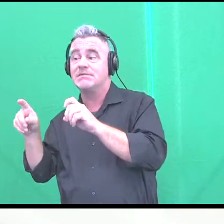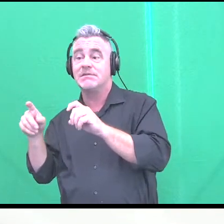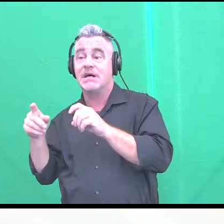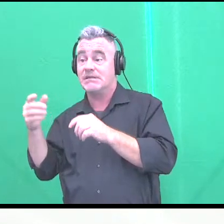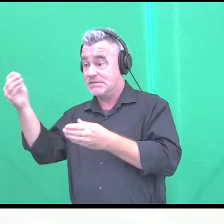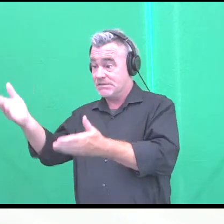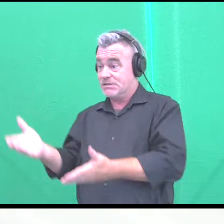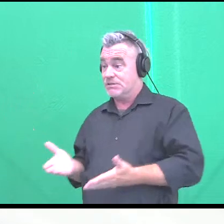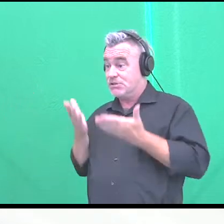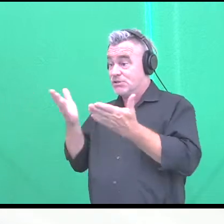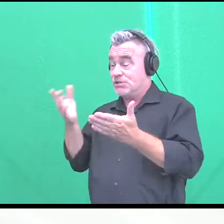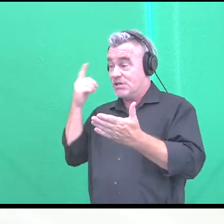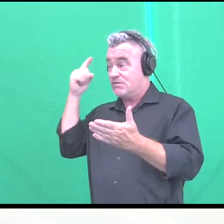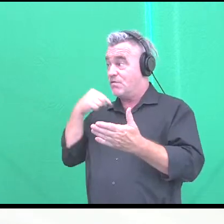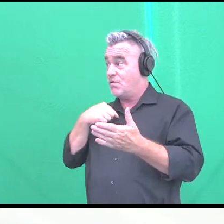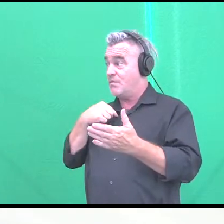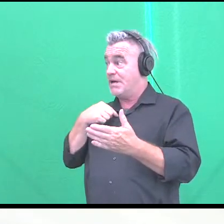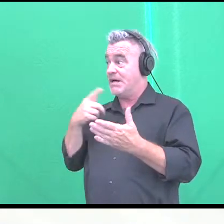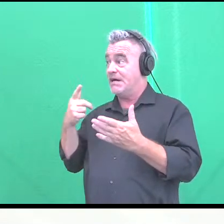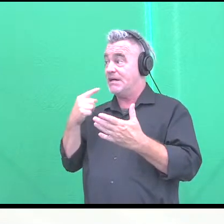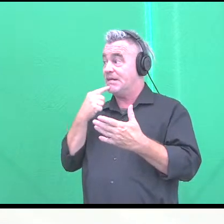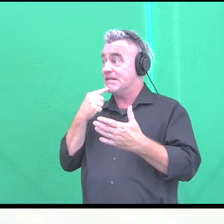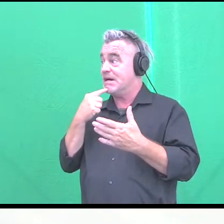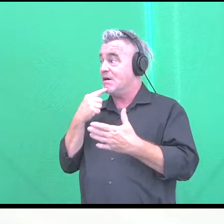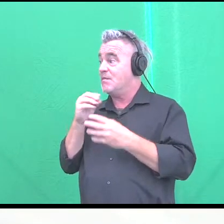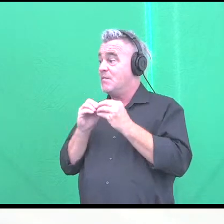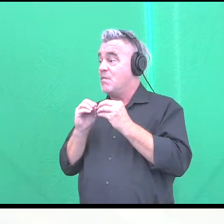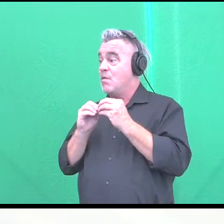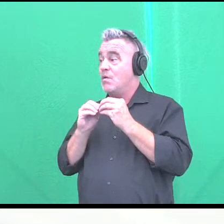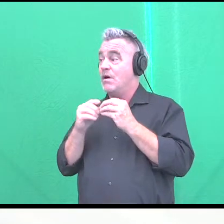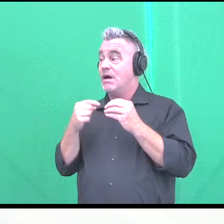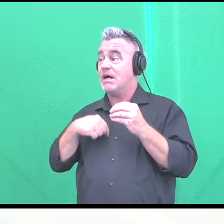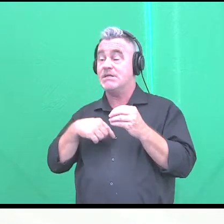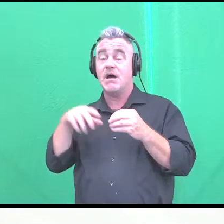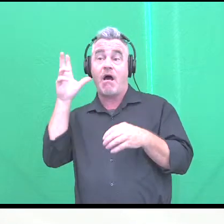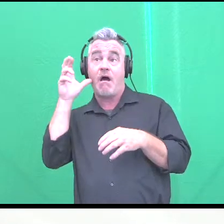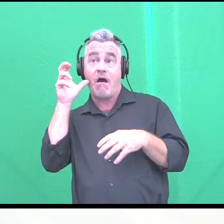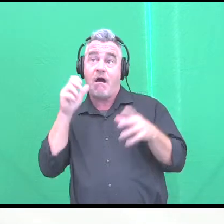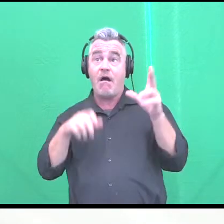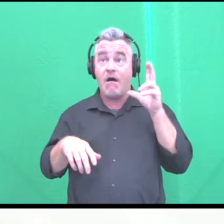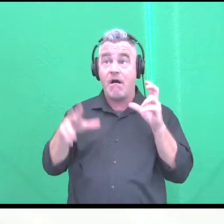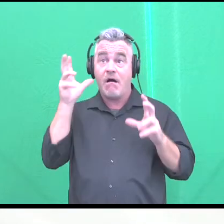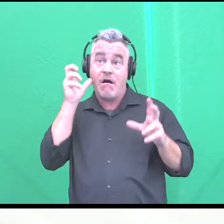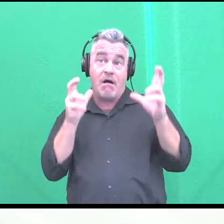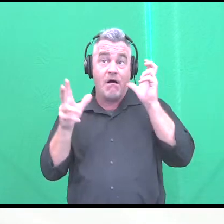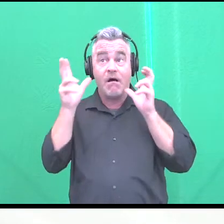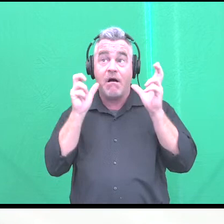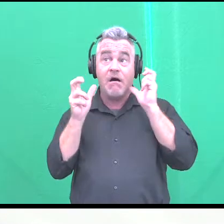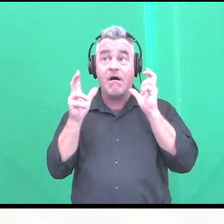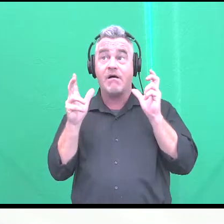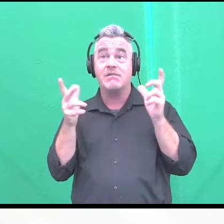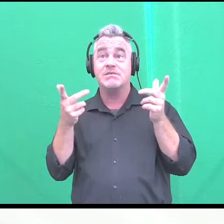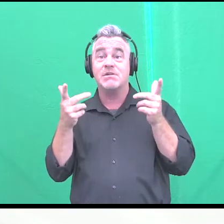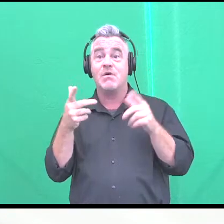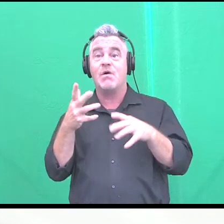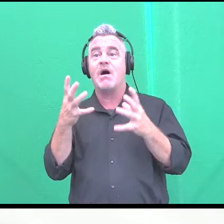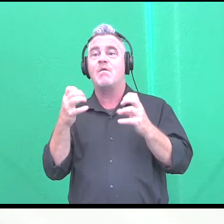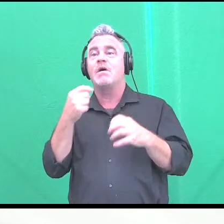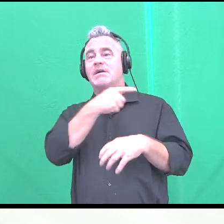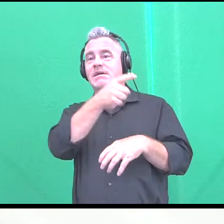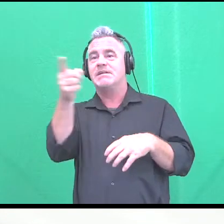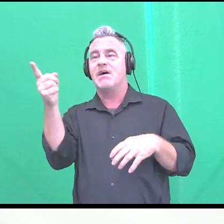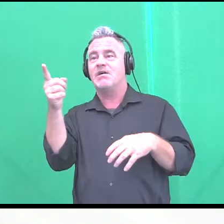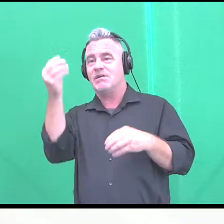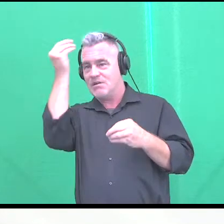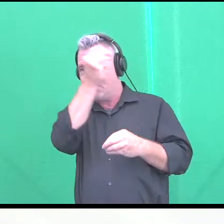suggestions about others that I should talk to as I conduct this listening tour. So I just wanted to update the board. Those meetings